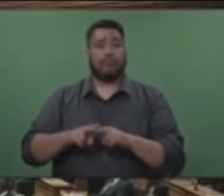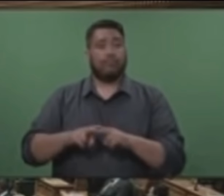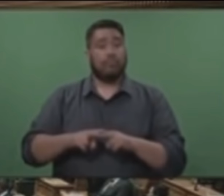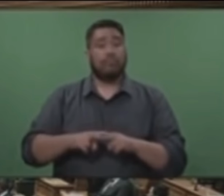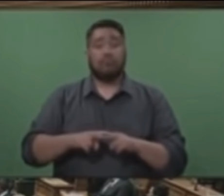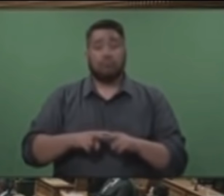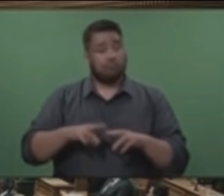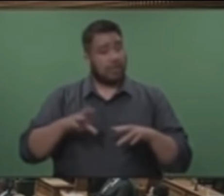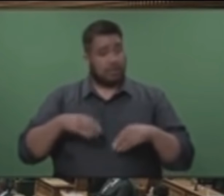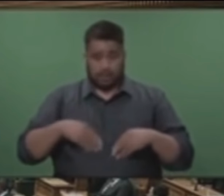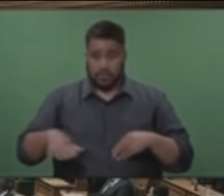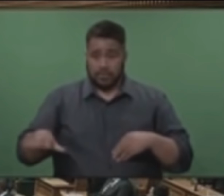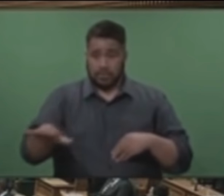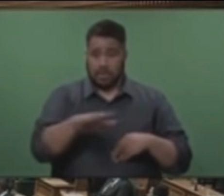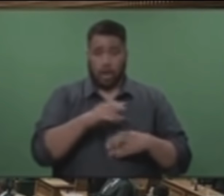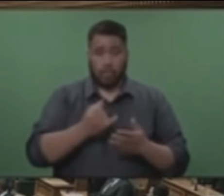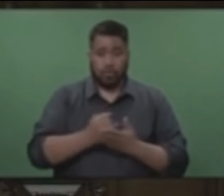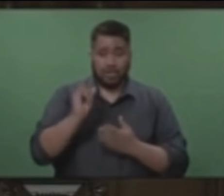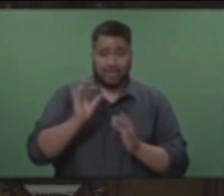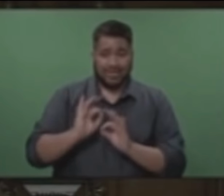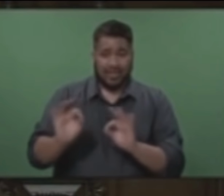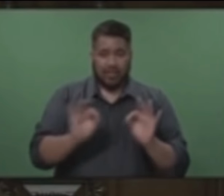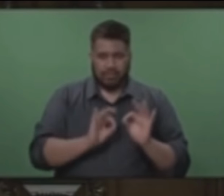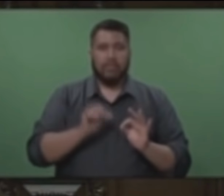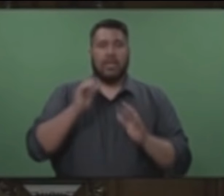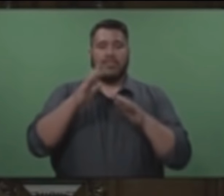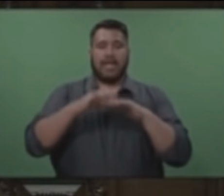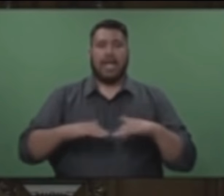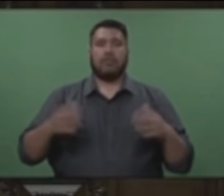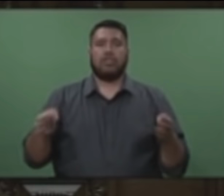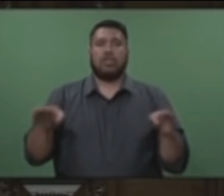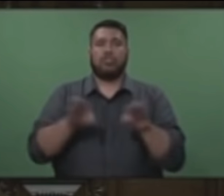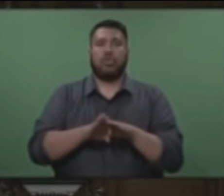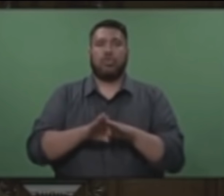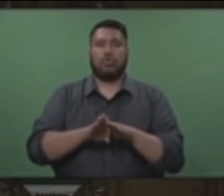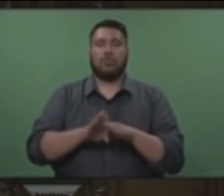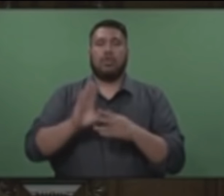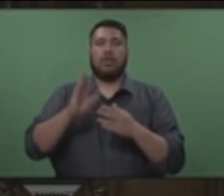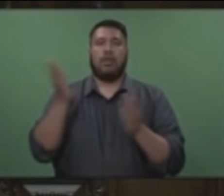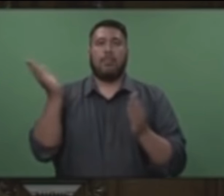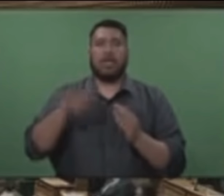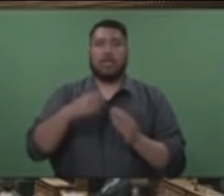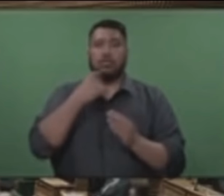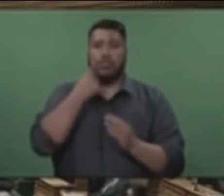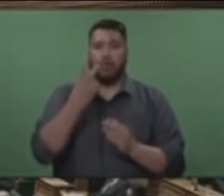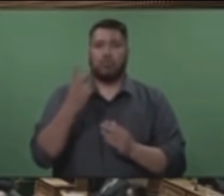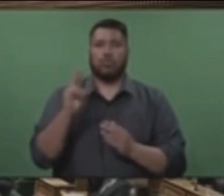objection? There is none. The House stands adjourned until 2 p.m. tomorrow.